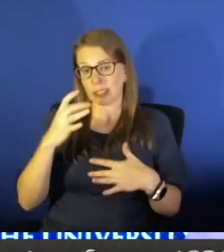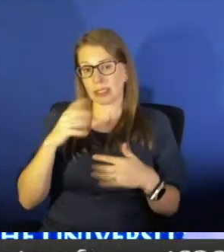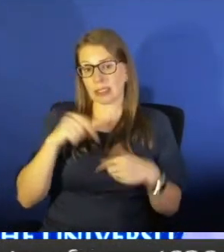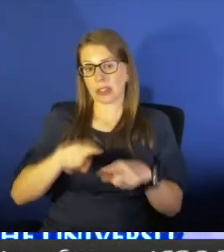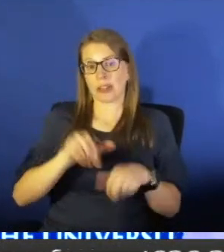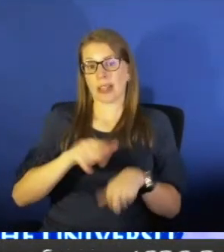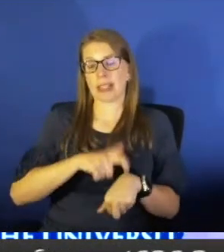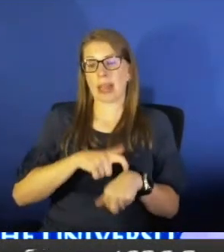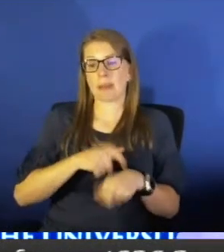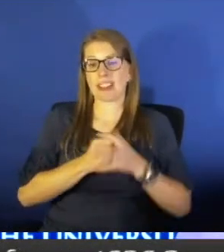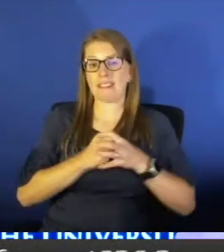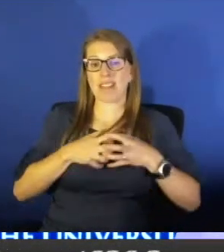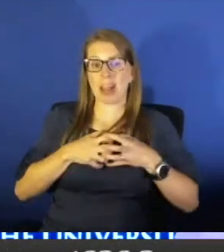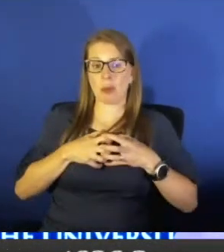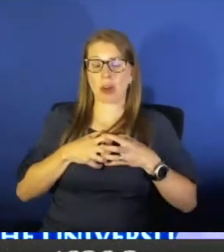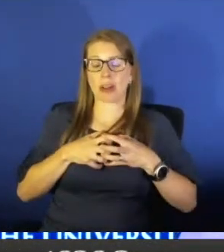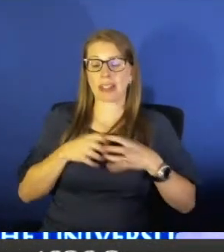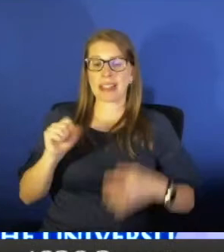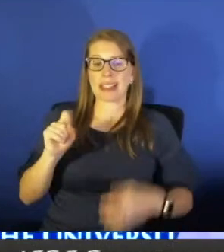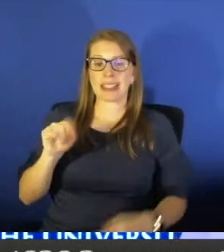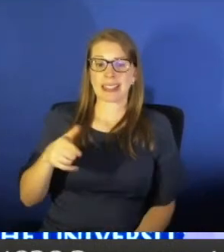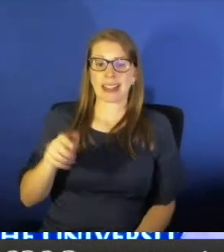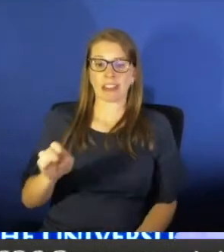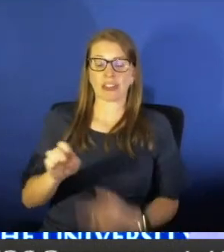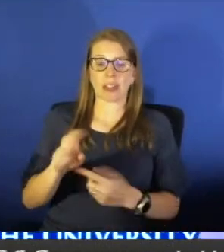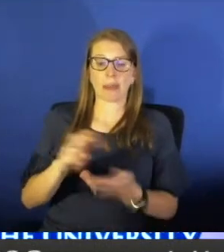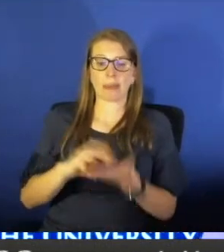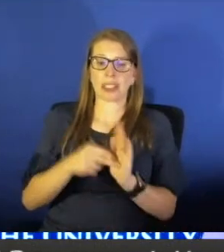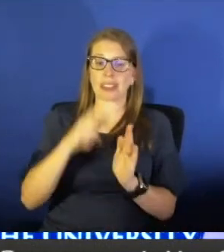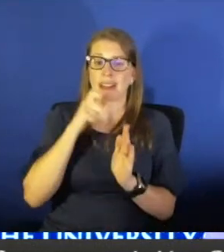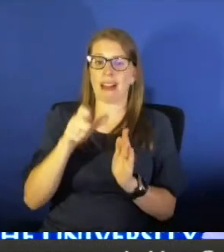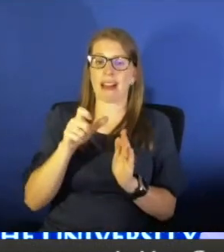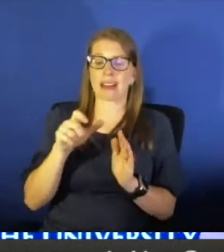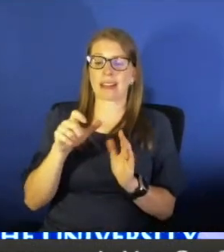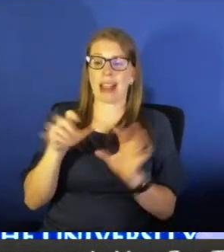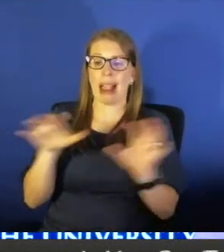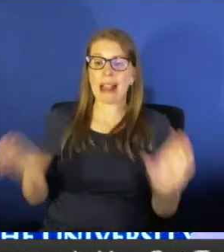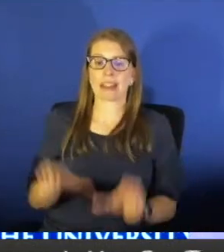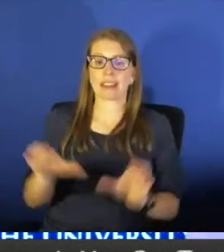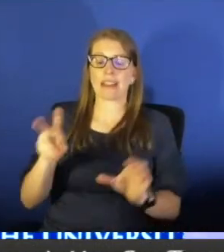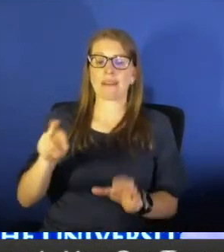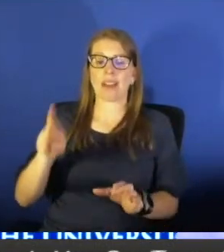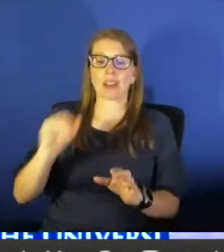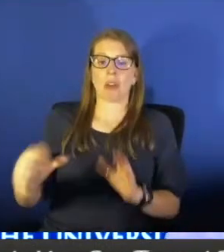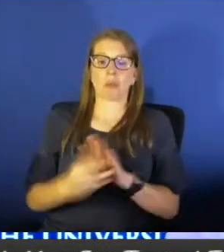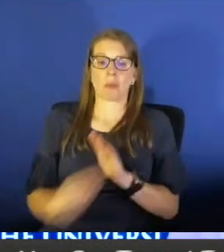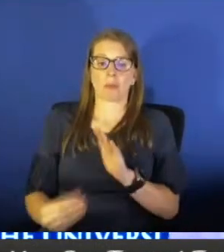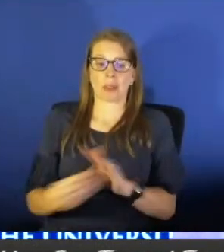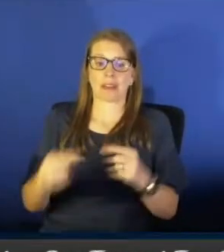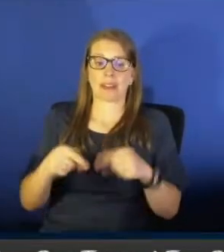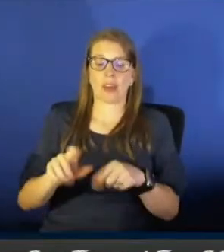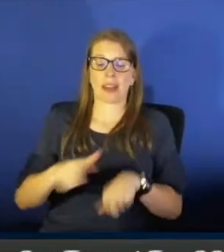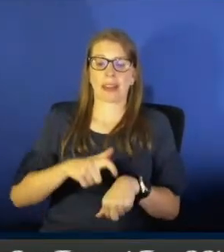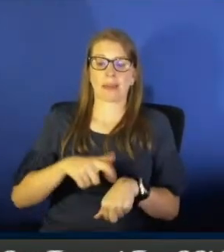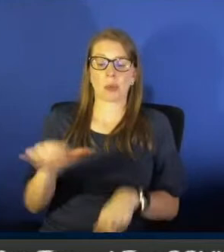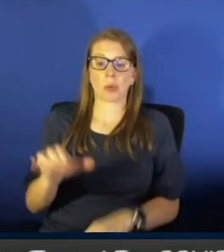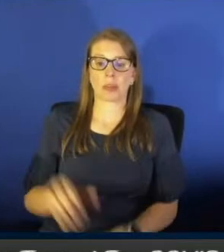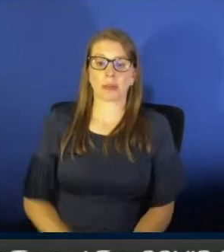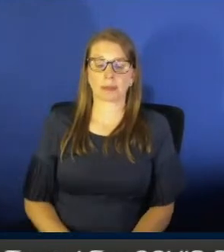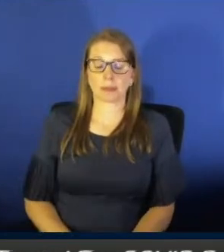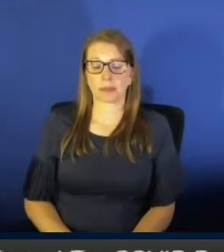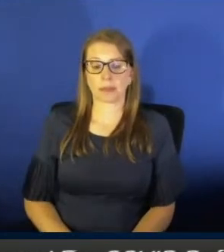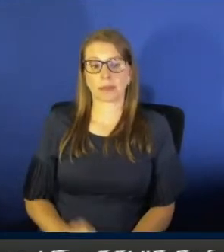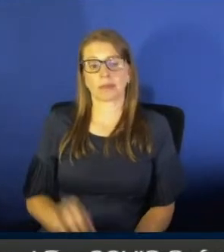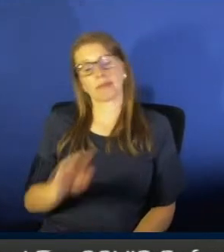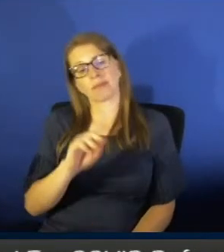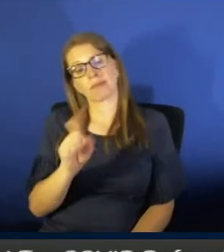inflammatory stage and you're really not having a lot of active viral replication go on during that period as well. Adil wants to know, Dr. Zorn, how late